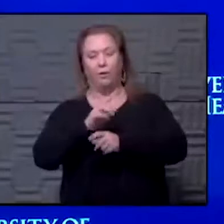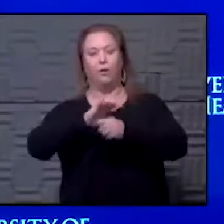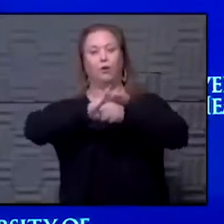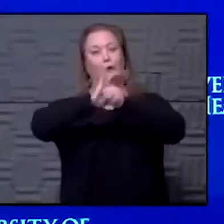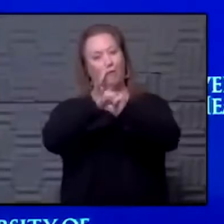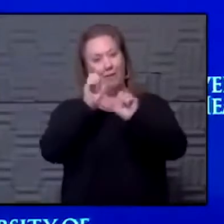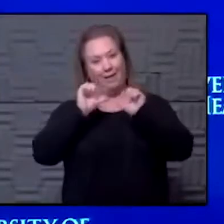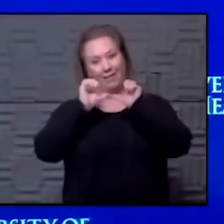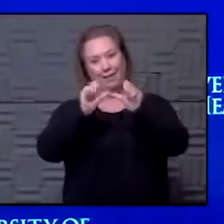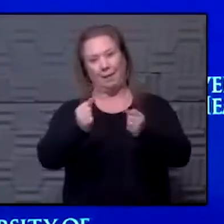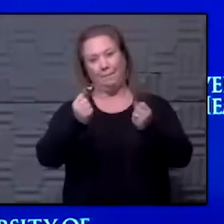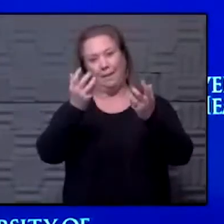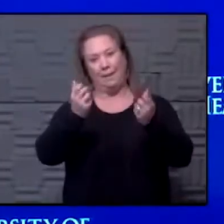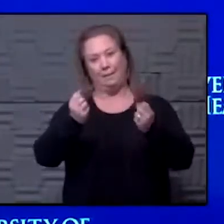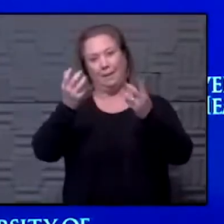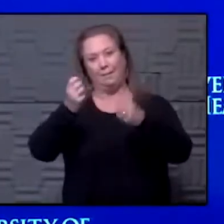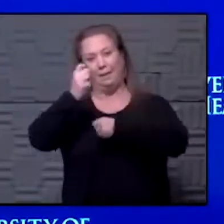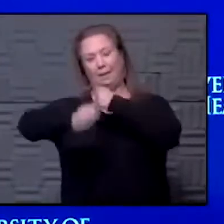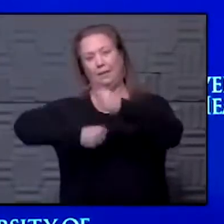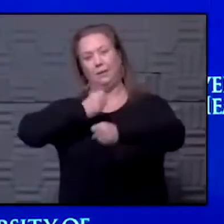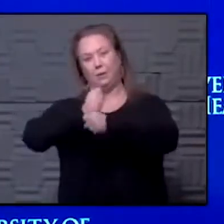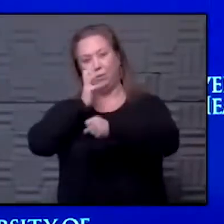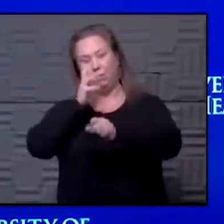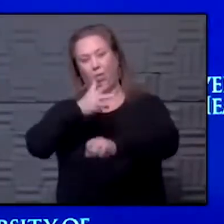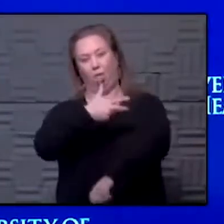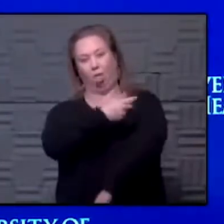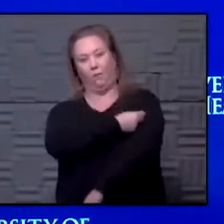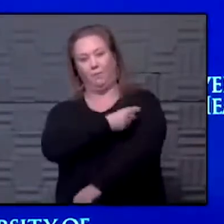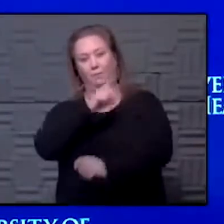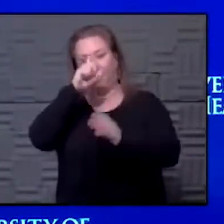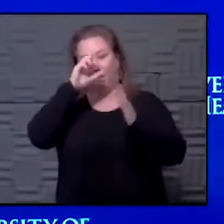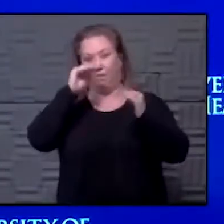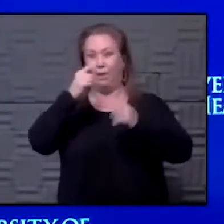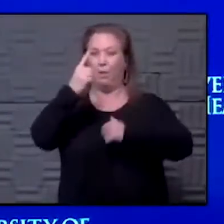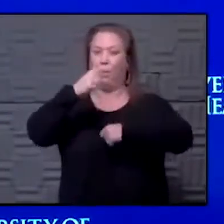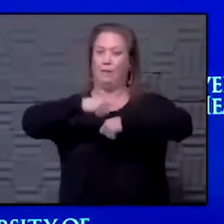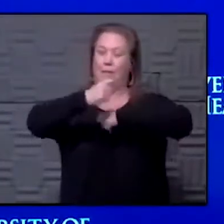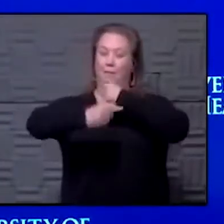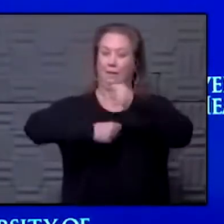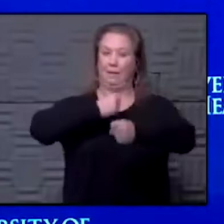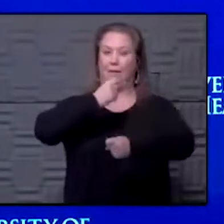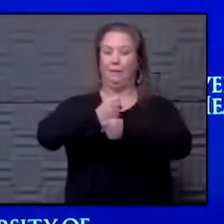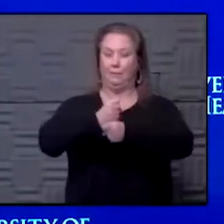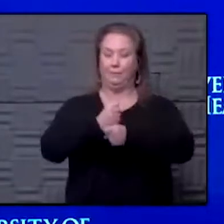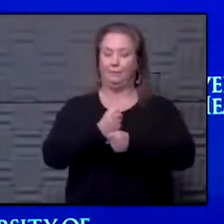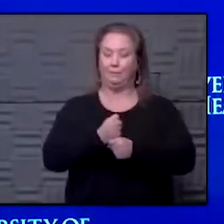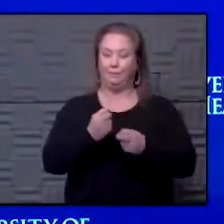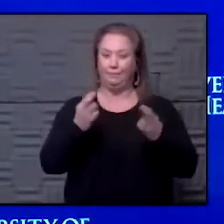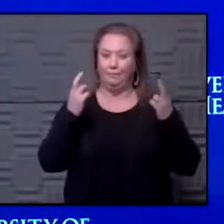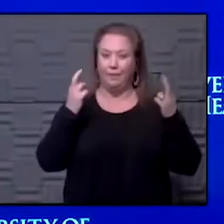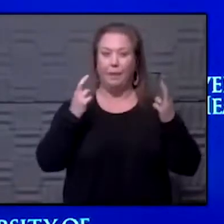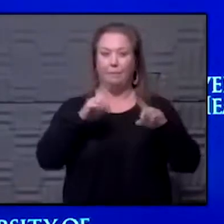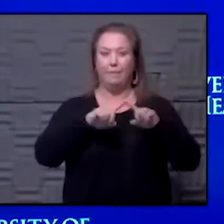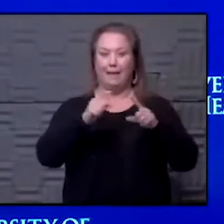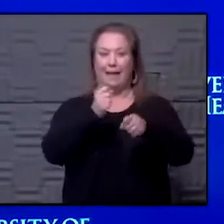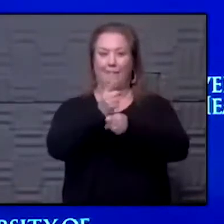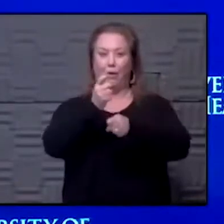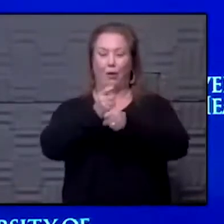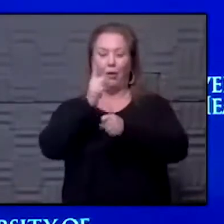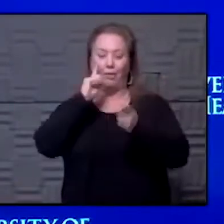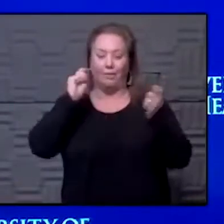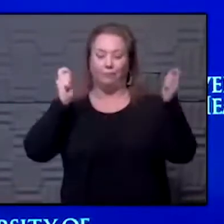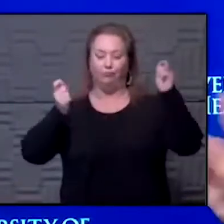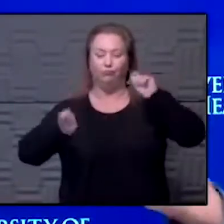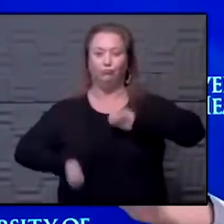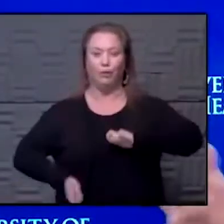coronavirus for many, many, many years. And hopefully it's a once-a-year booster, and that's what will do it. But I think it'll be slightly different every year in